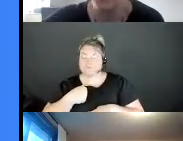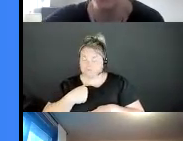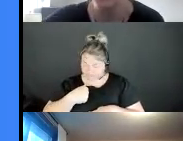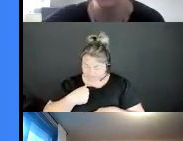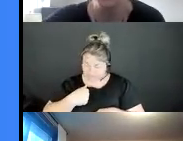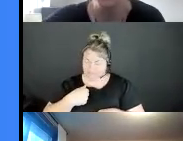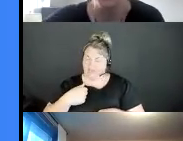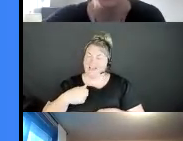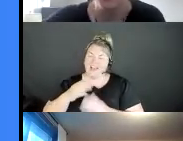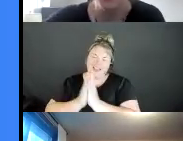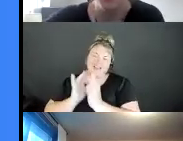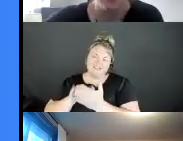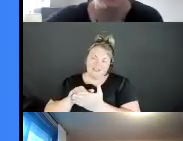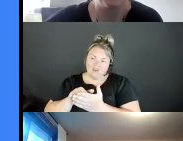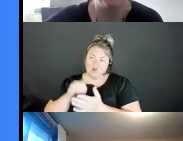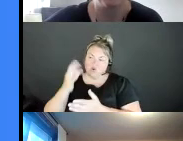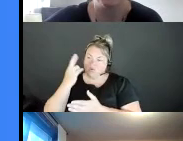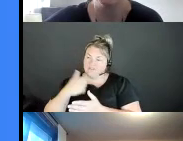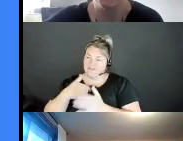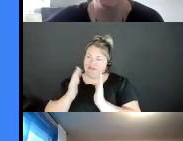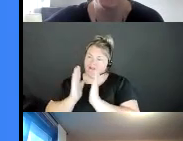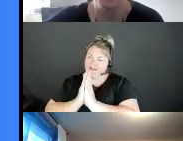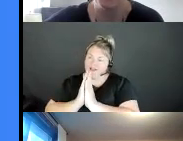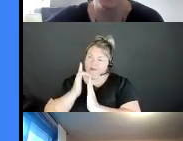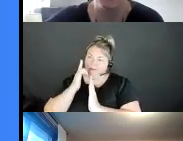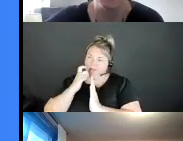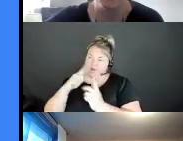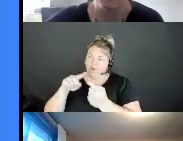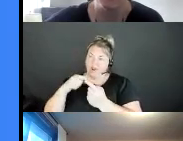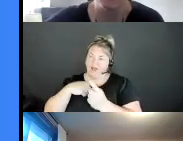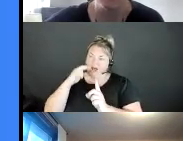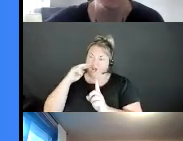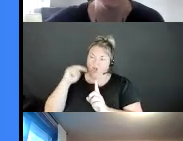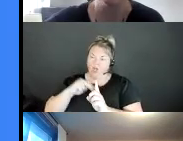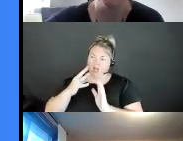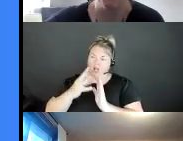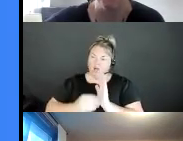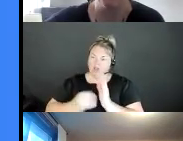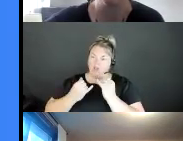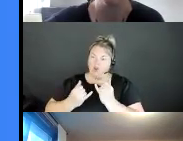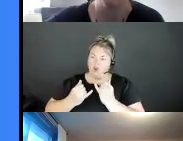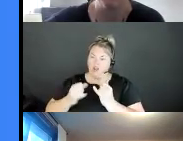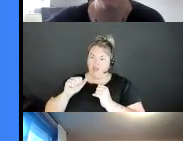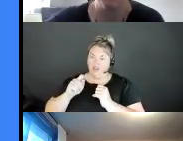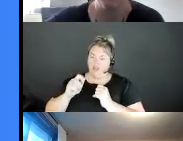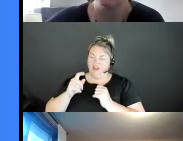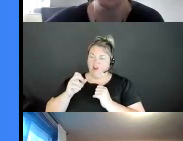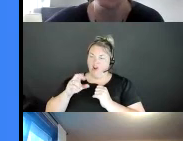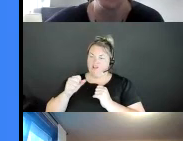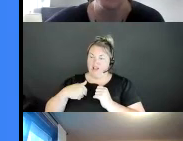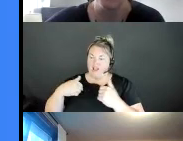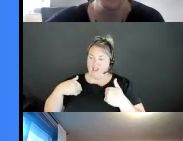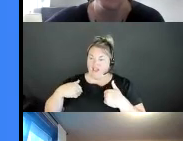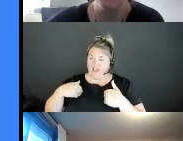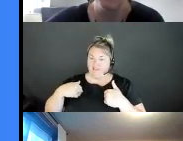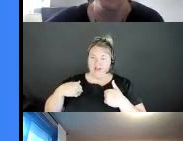asked that question, and the reason I asked is because when I look at the copy of the current standards that I have, it's not in there either.